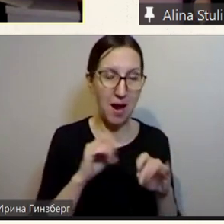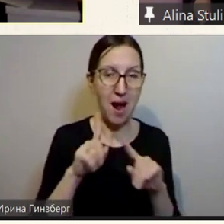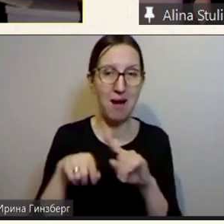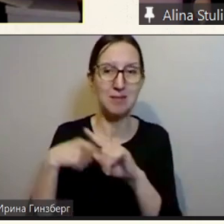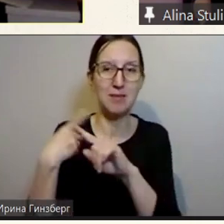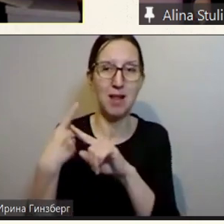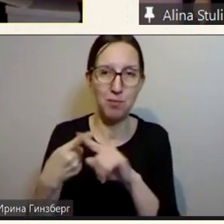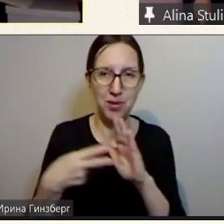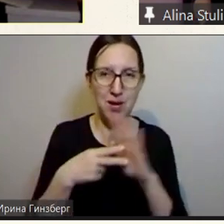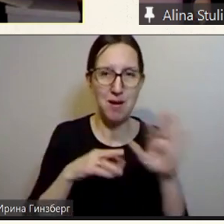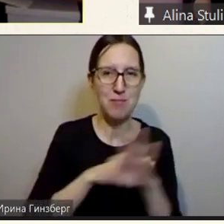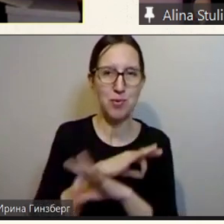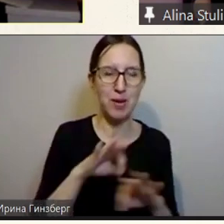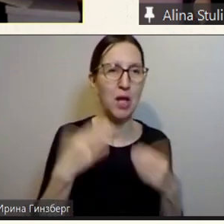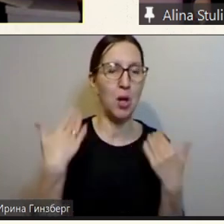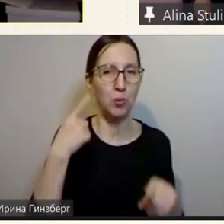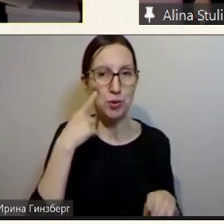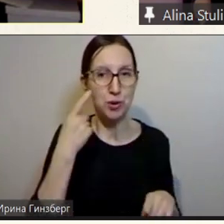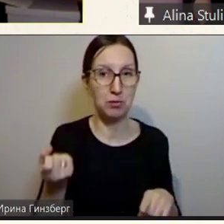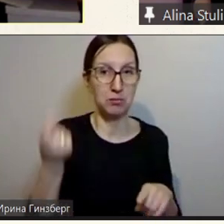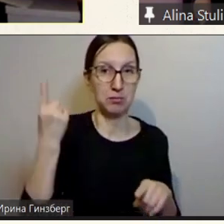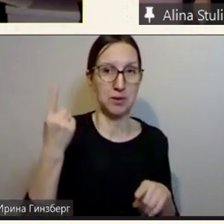the Amos Rex Museum.